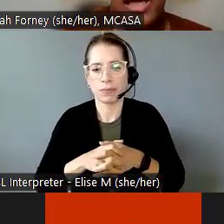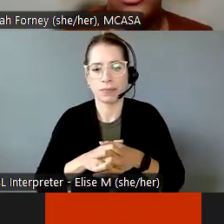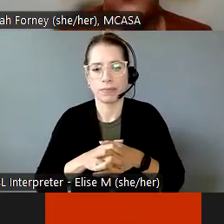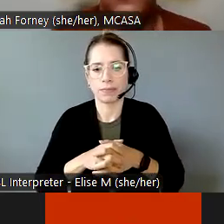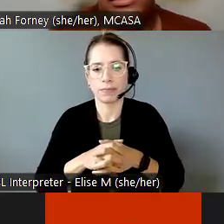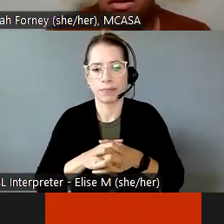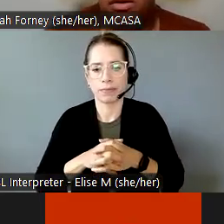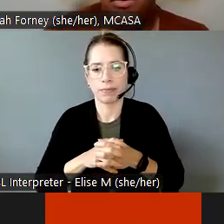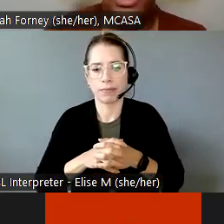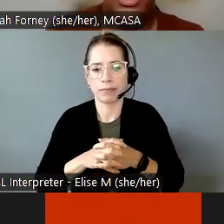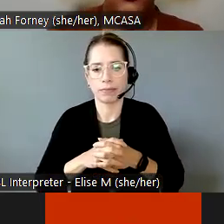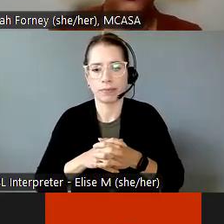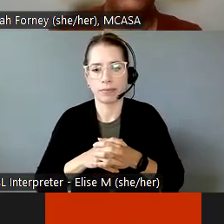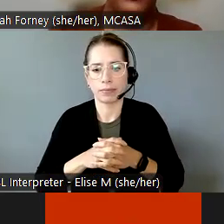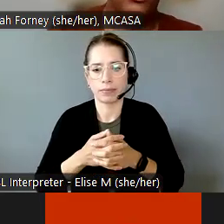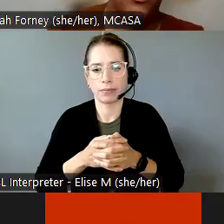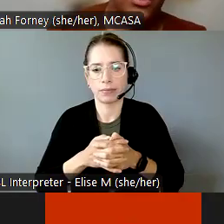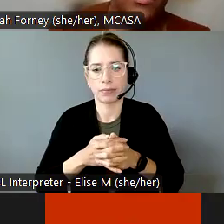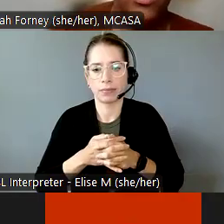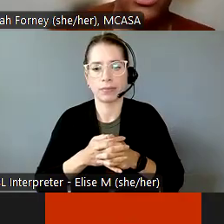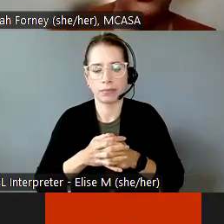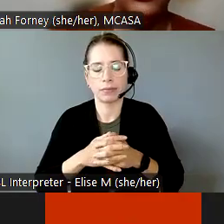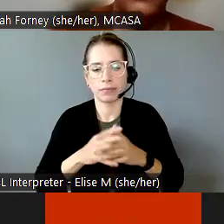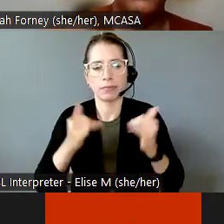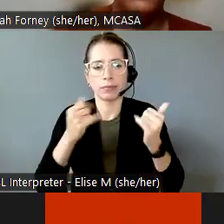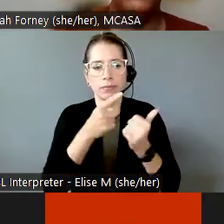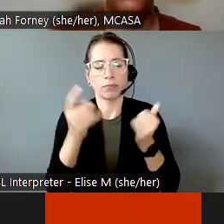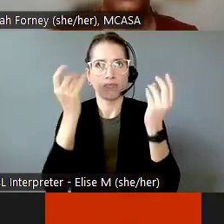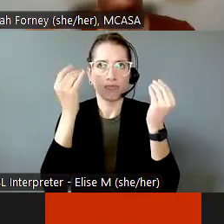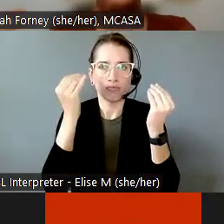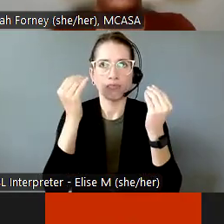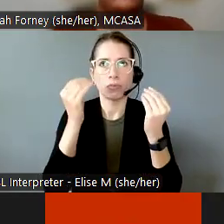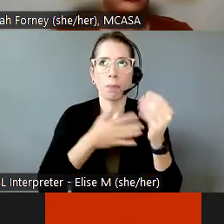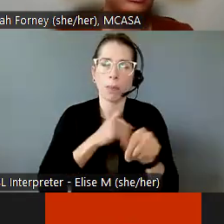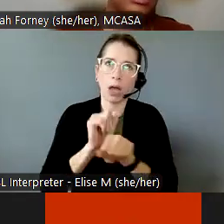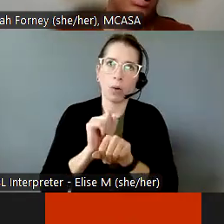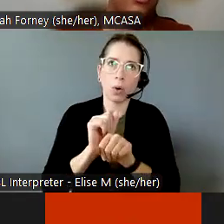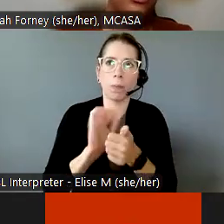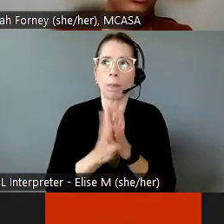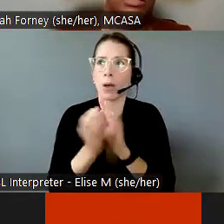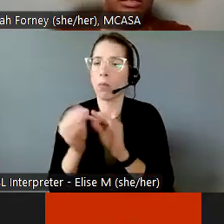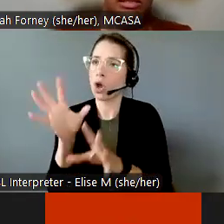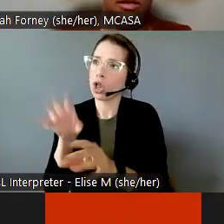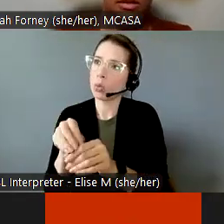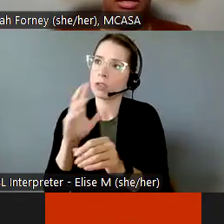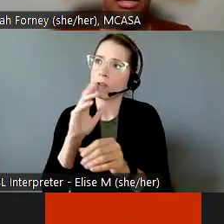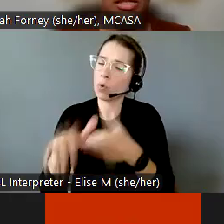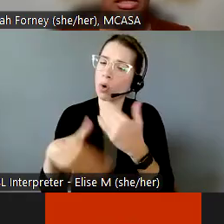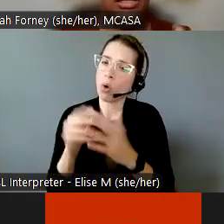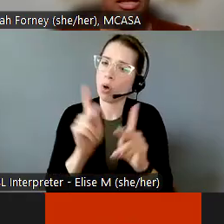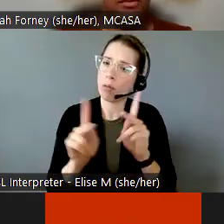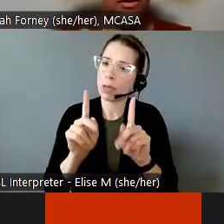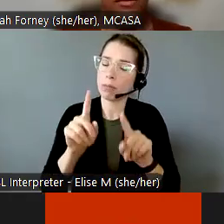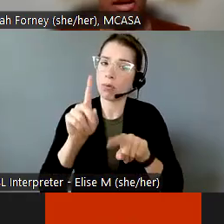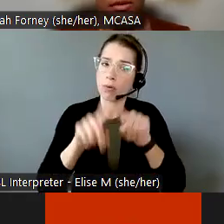So, as you're reflecting on how you can make your work more inclusive to people of all identities, I want you to consider